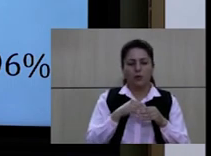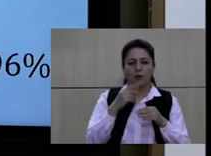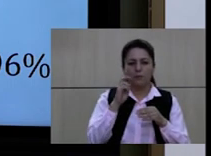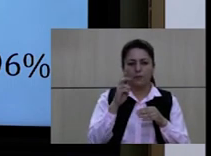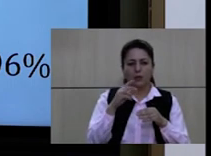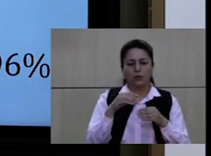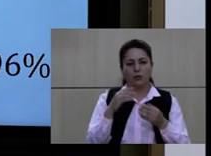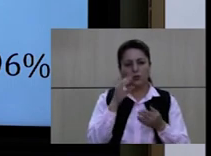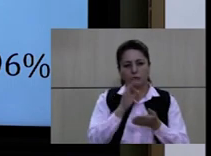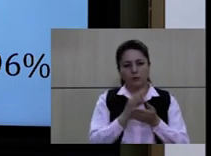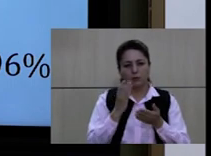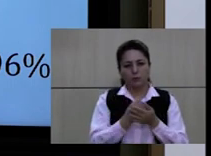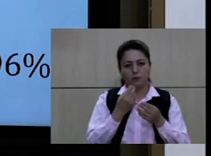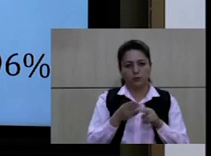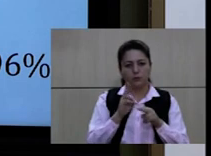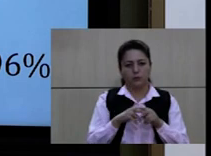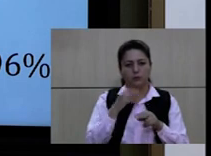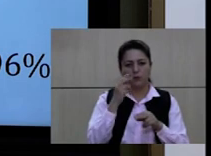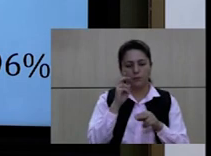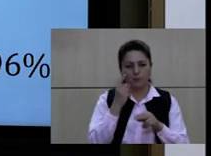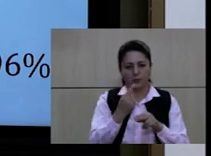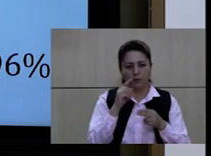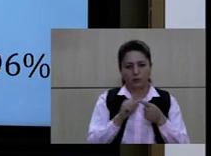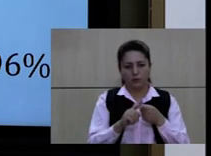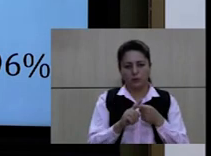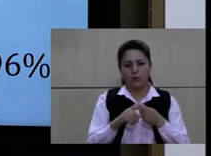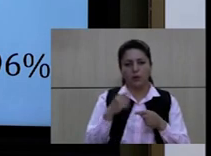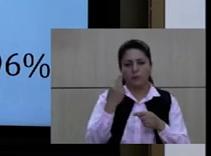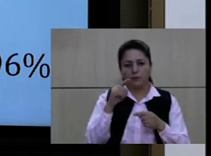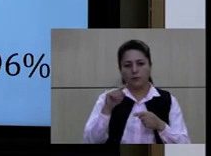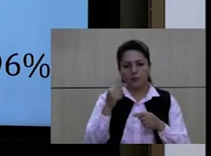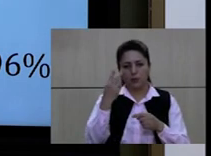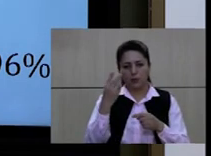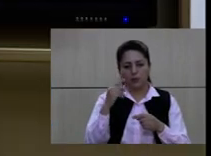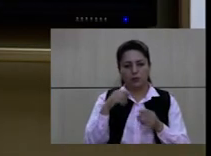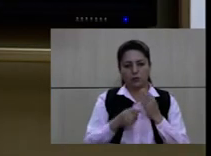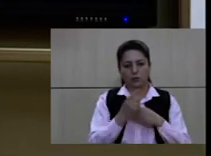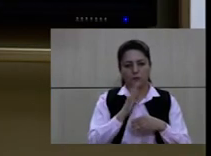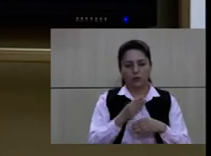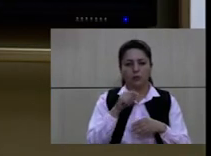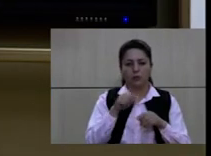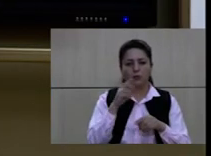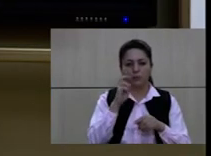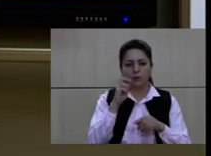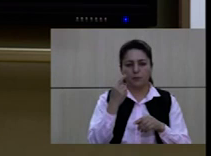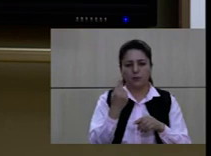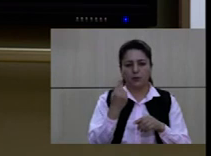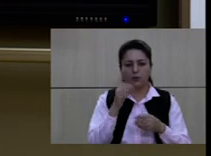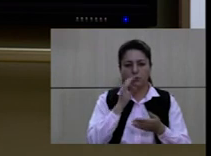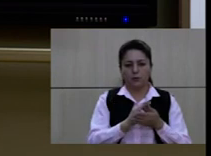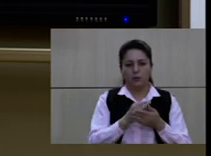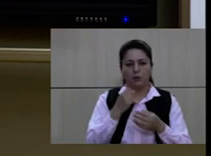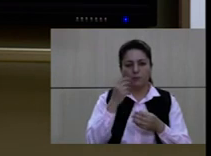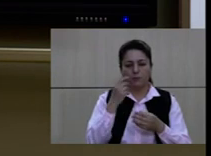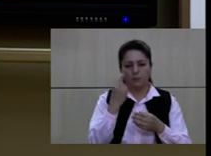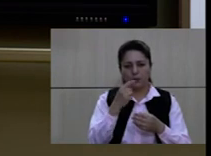ning qiymatini topishimiz uchun 1 ga qo'shamiz 0,12 ni 1,2 hosil bo'ladi. Bu B1 ning qiymati. 1 dan